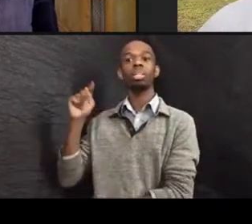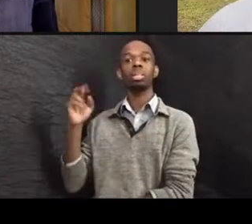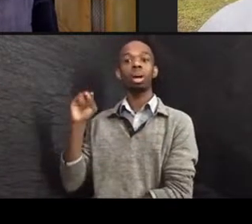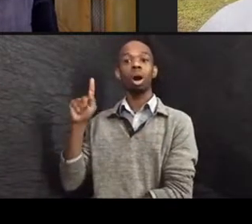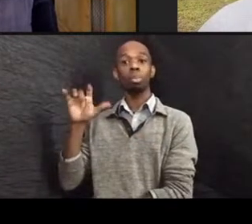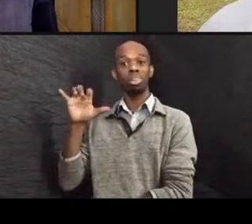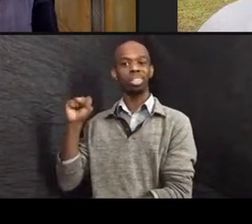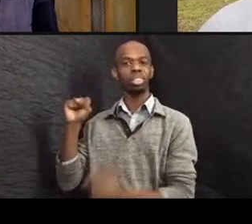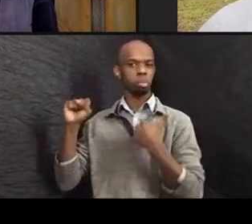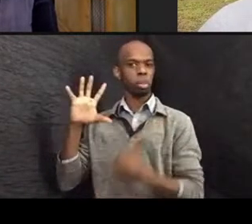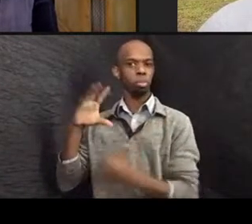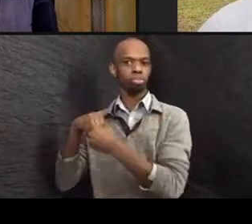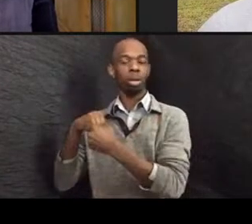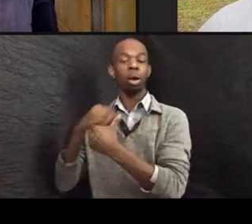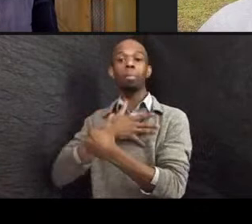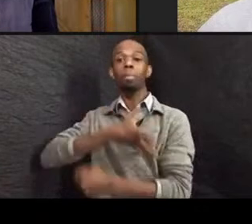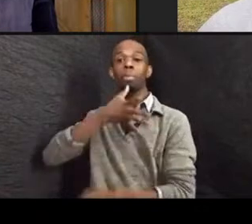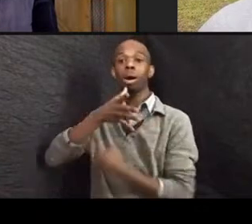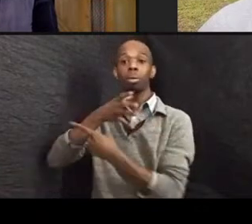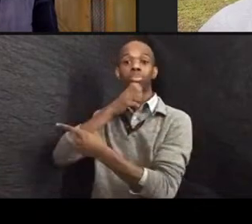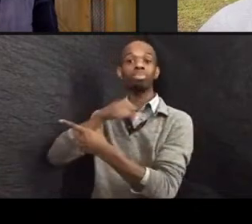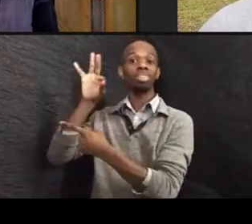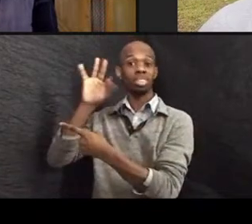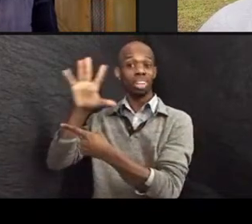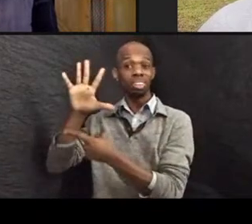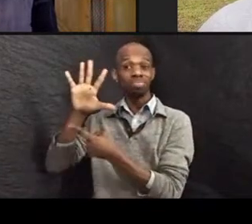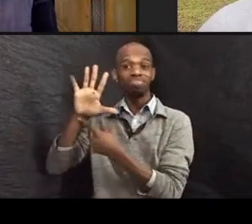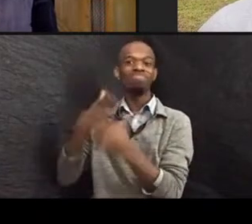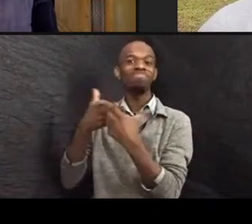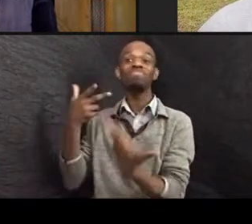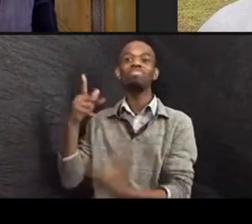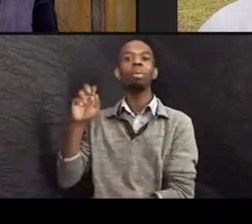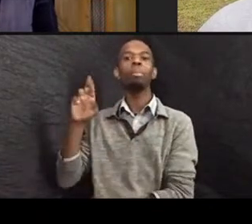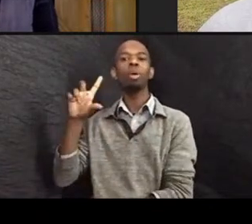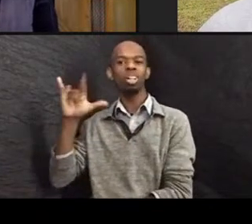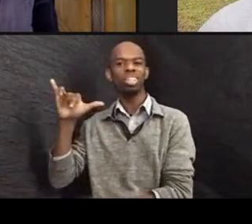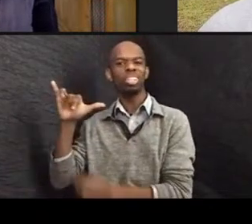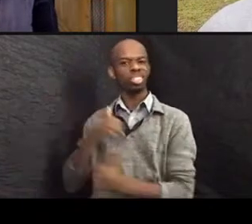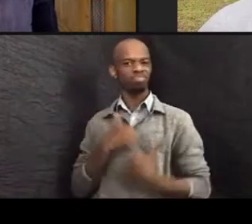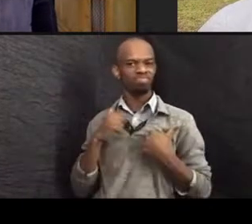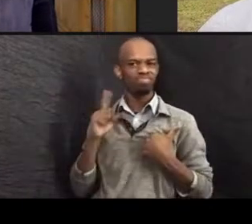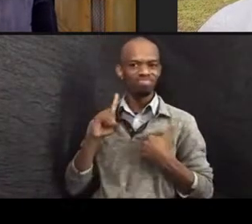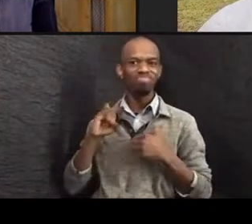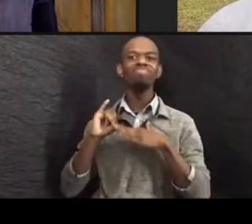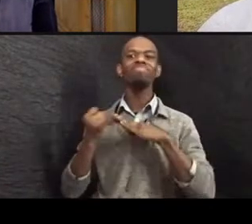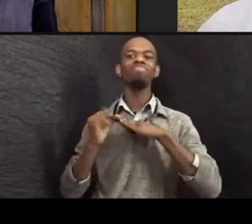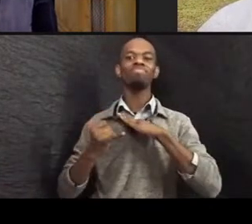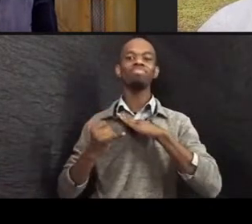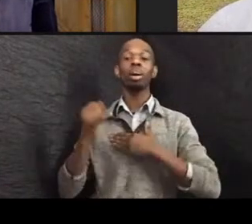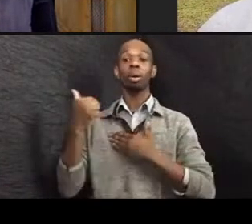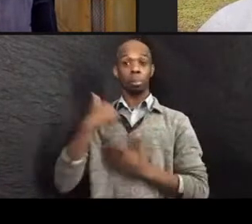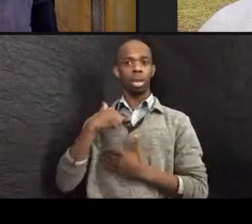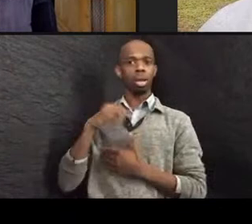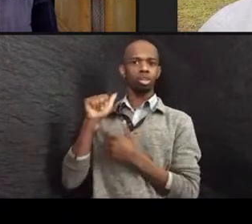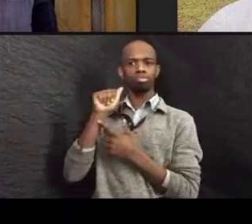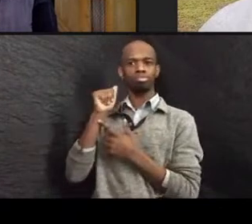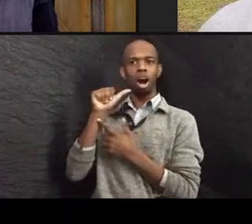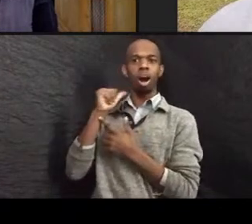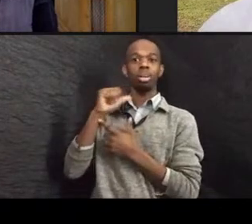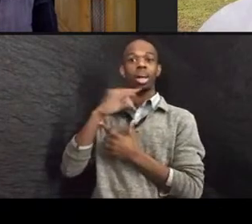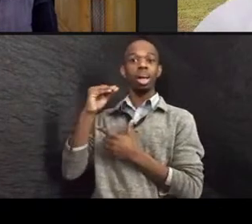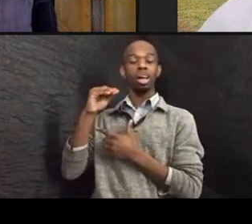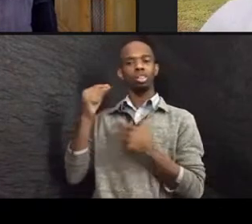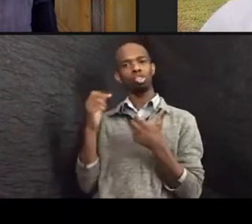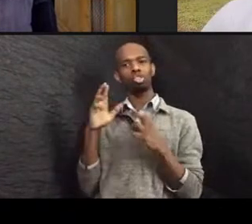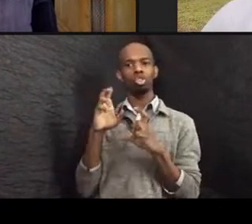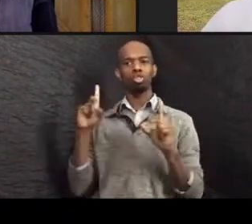mother, Pearline Warren, who lives in Jamaica. I am the aunt and grand aunt of 25